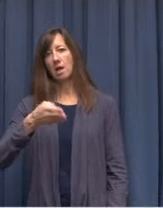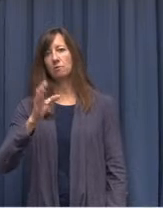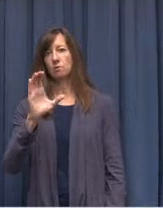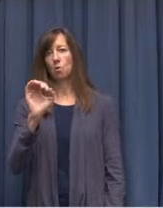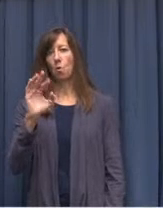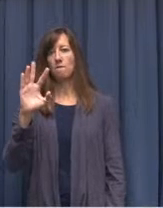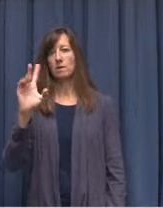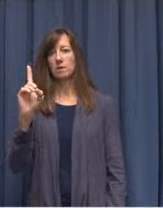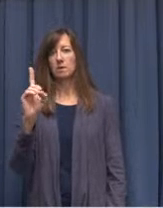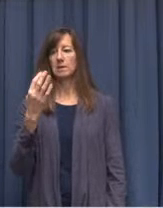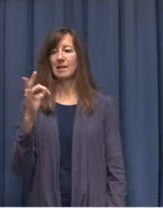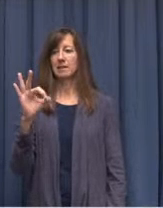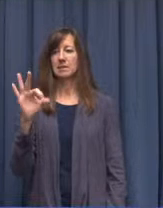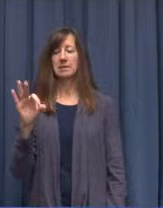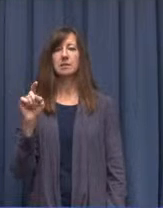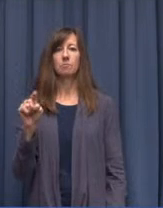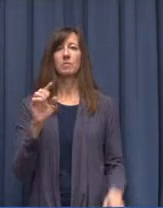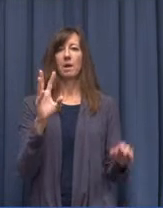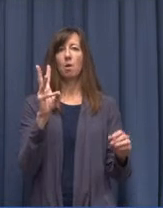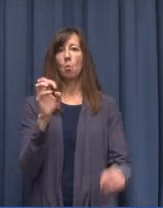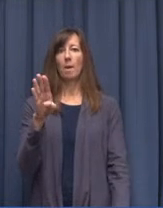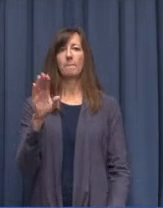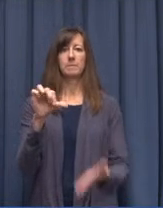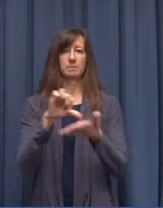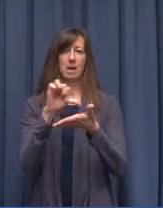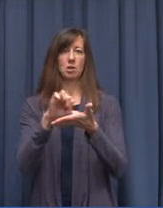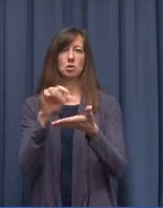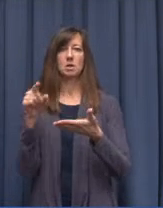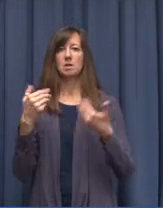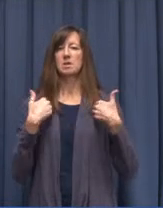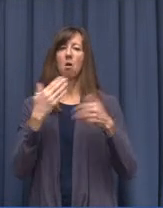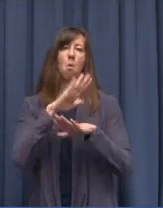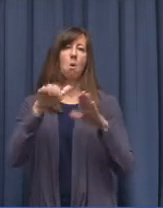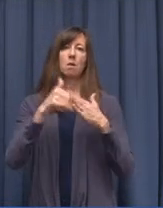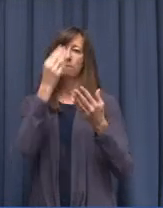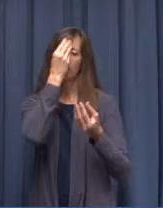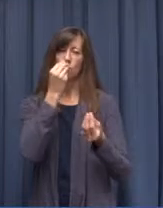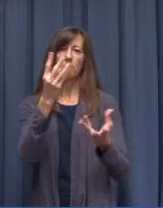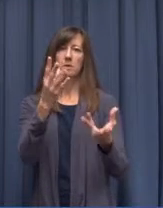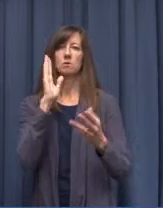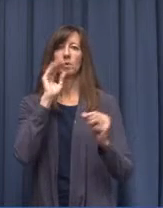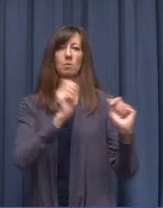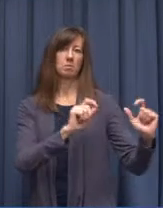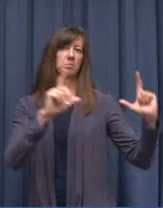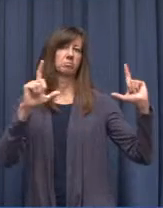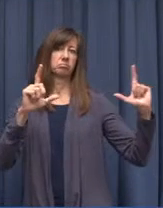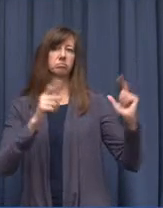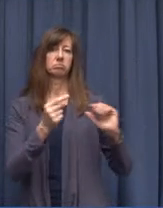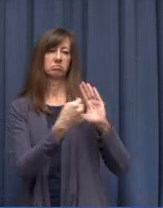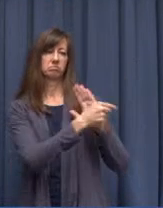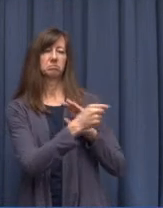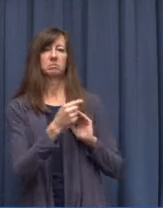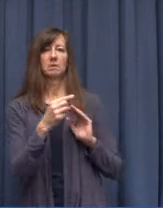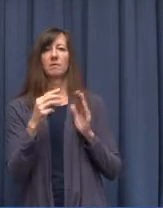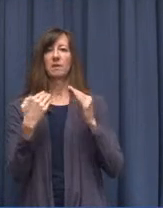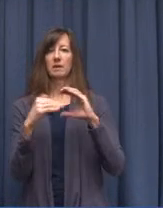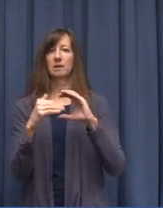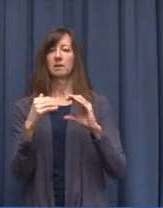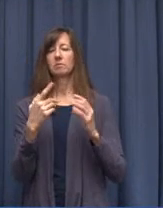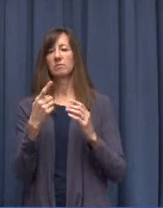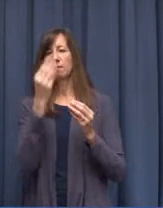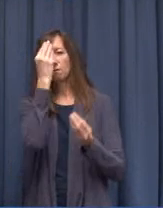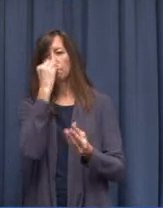ulstercounty.ny.gov/COVID-19. That has all that information. We'll put that address up as well at the end. But what I want to show on the map,